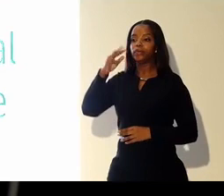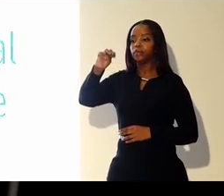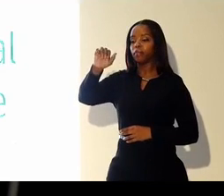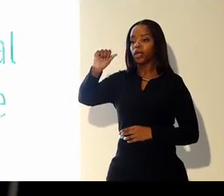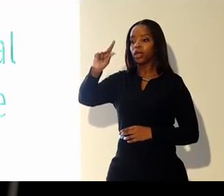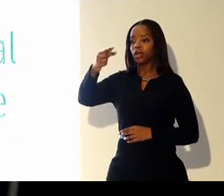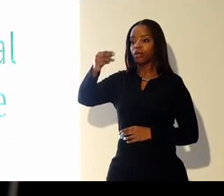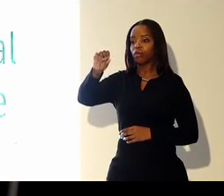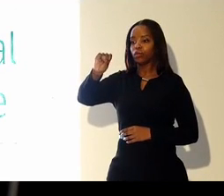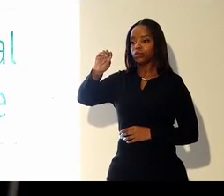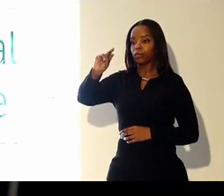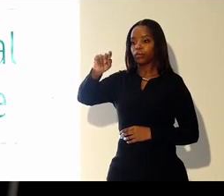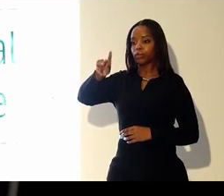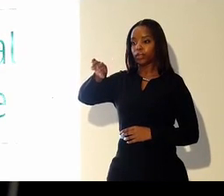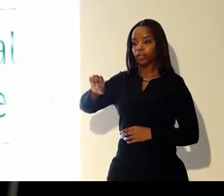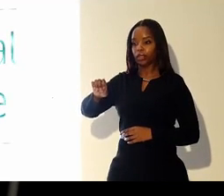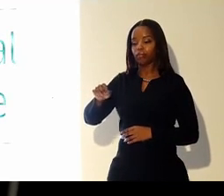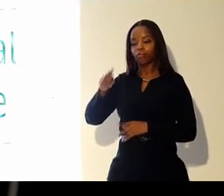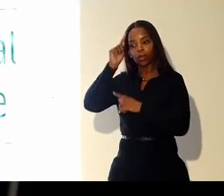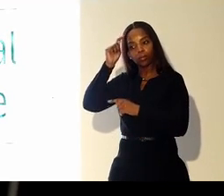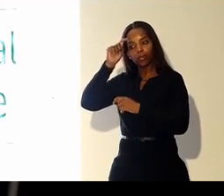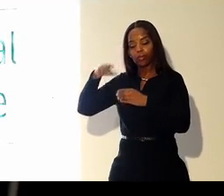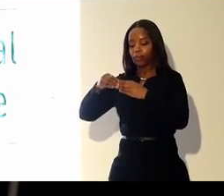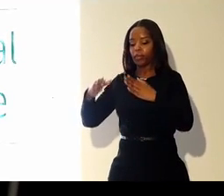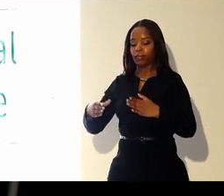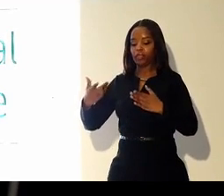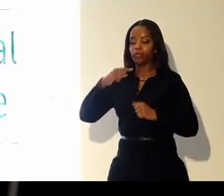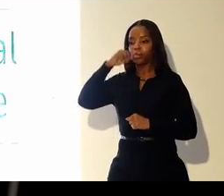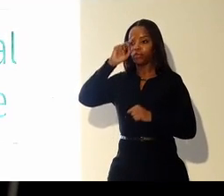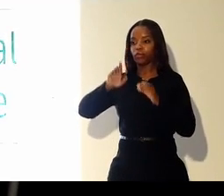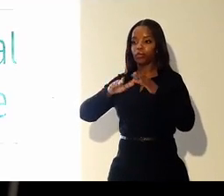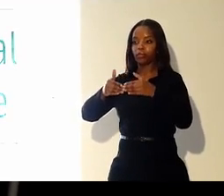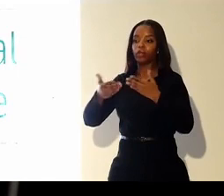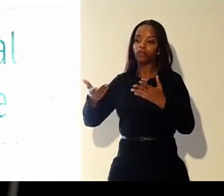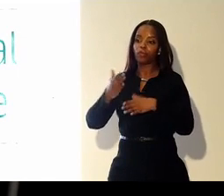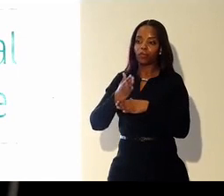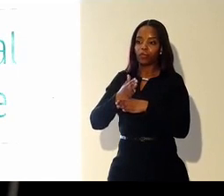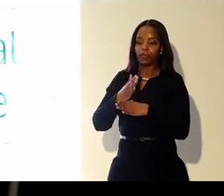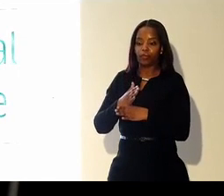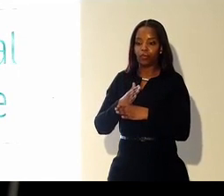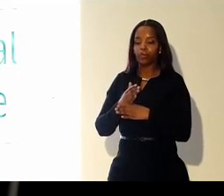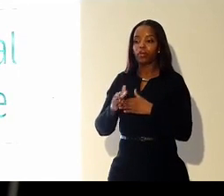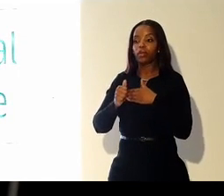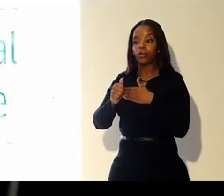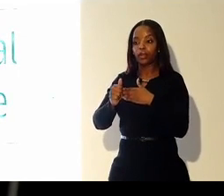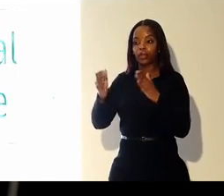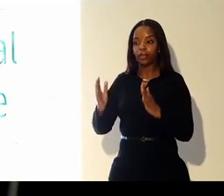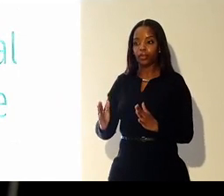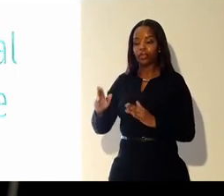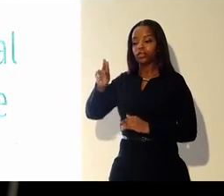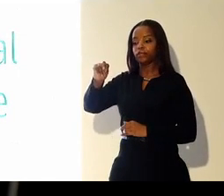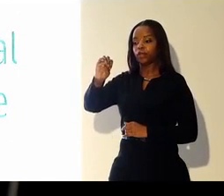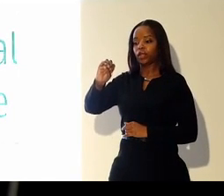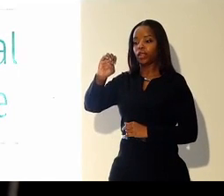Maneli, Honorable Members of the Portfolio Committee on Employment and Labour, Leaders of Nedlac Social